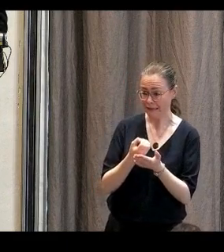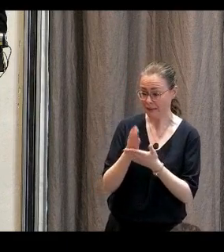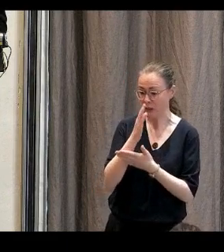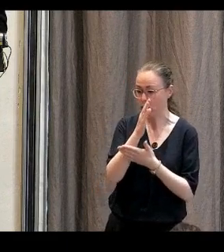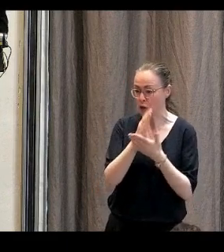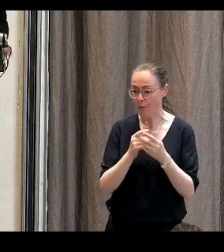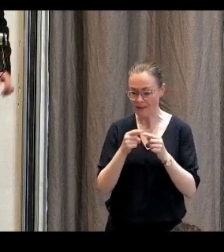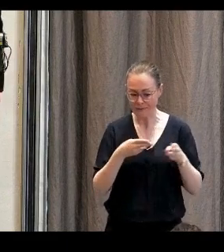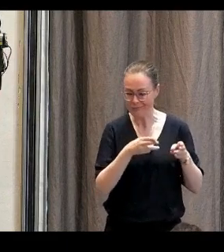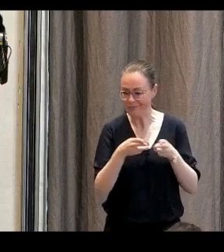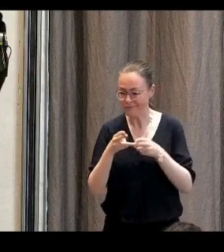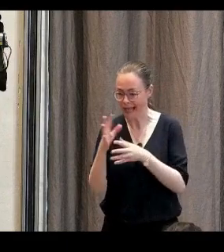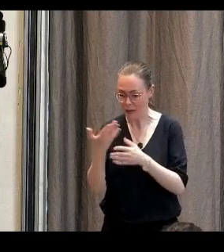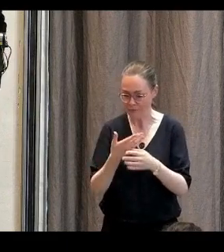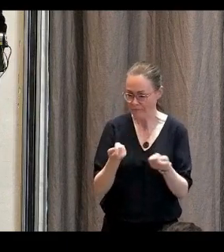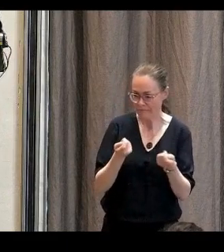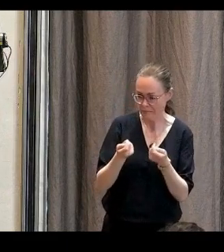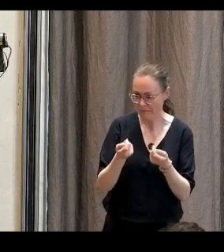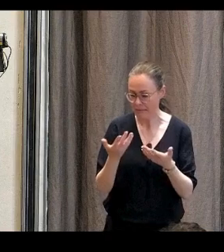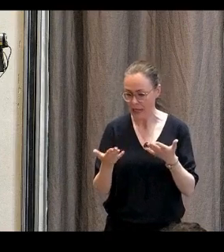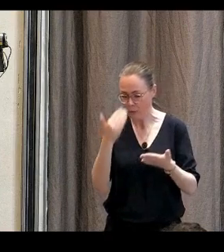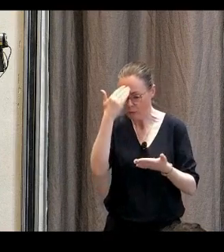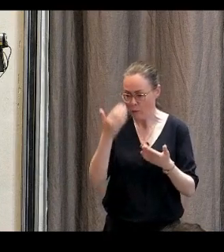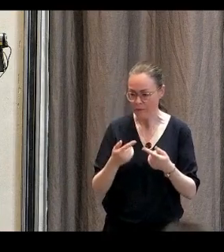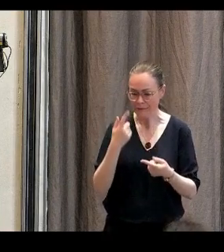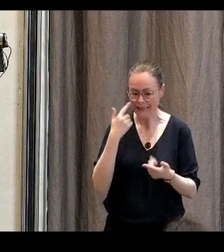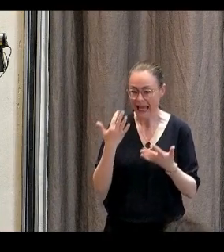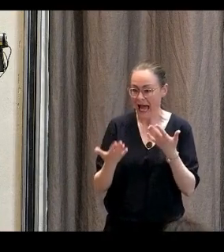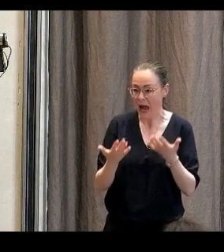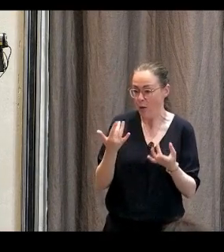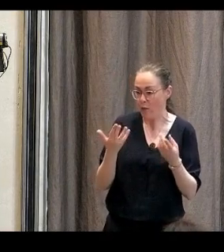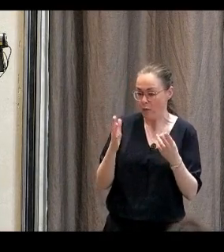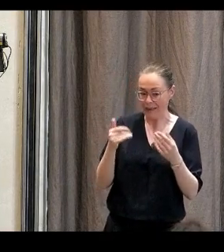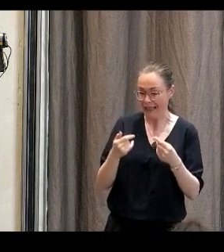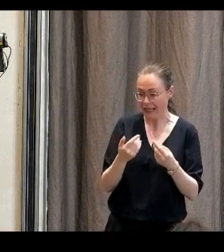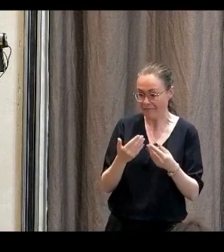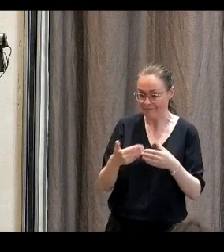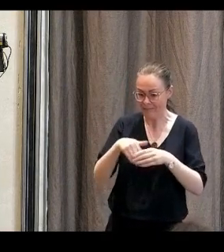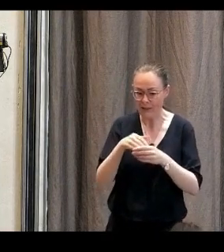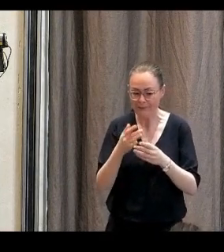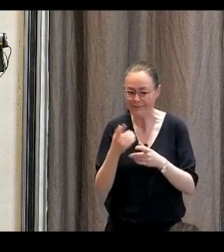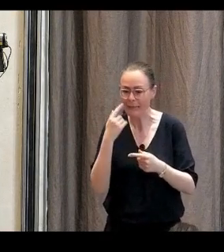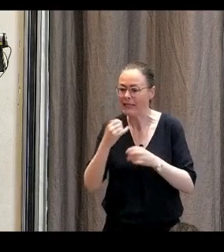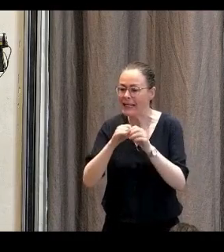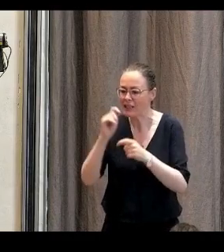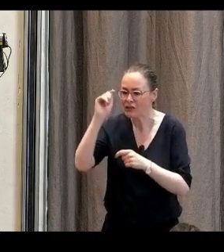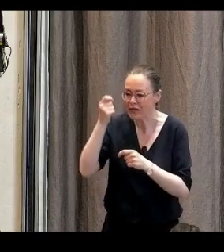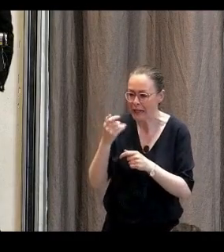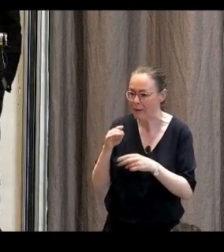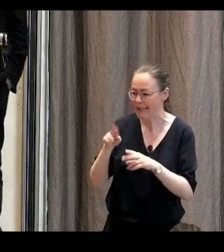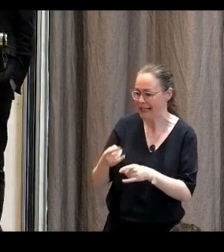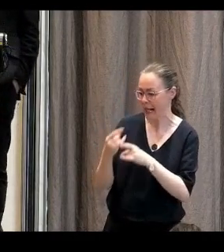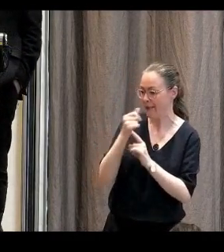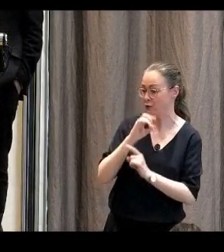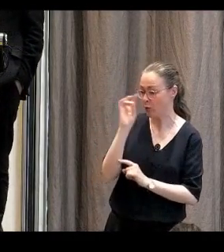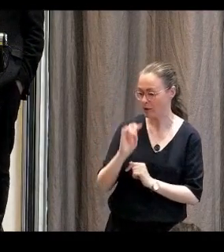the approaches that we have to undertaking clinical trials to answer questions.